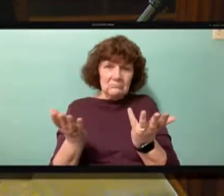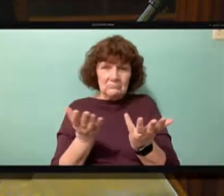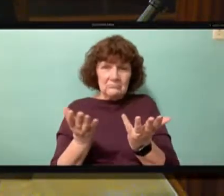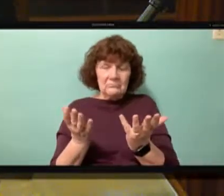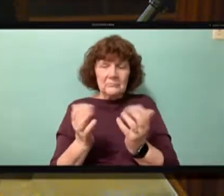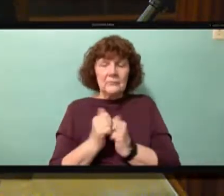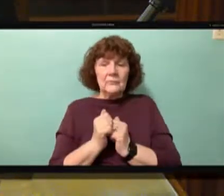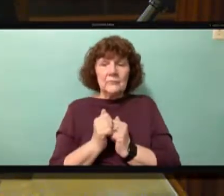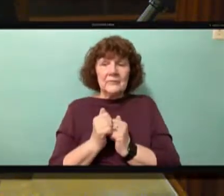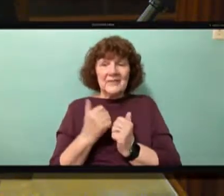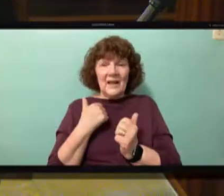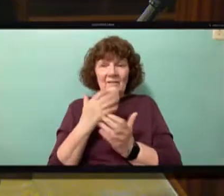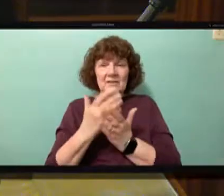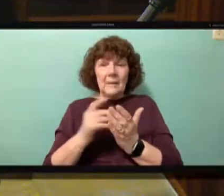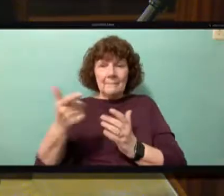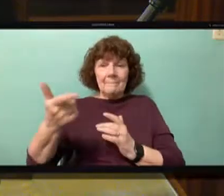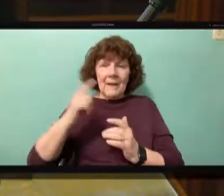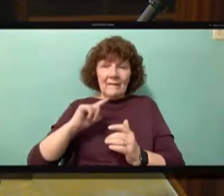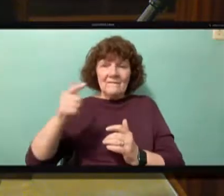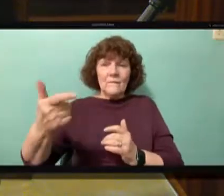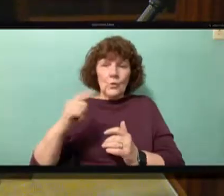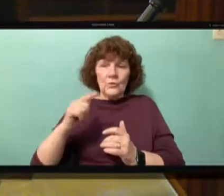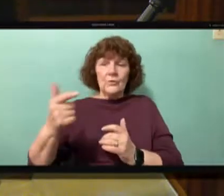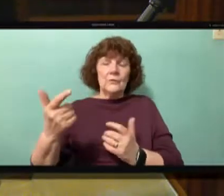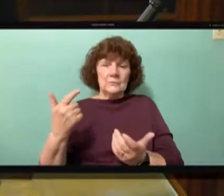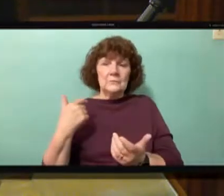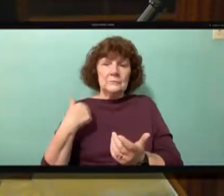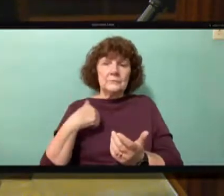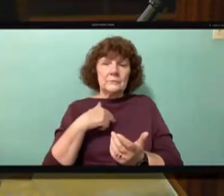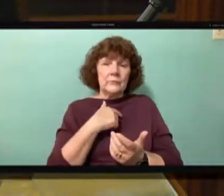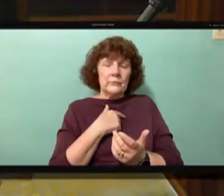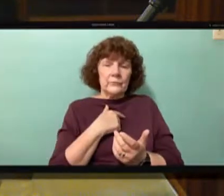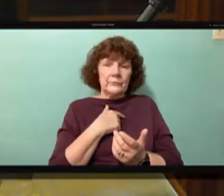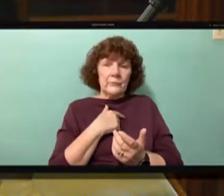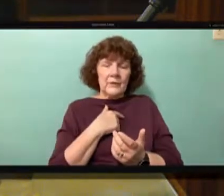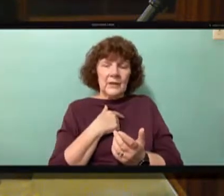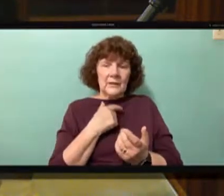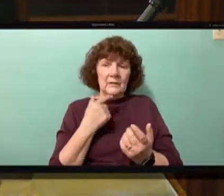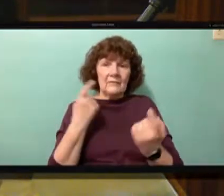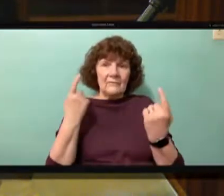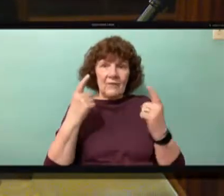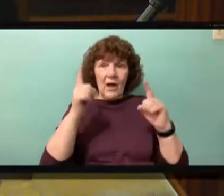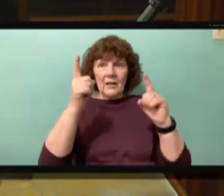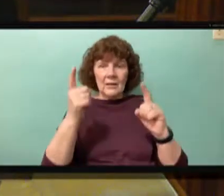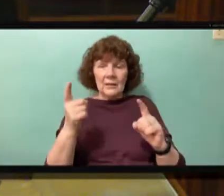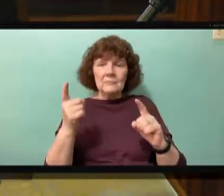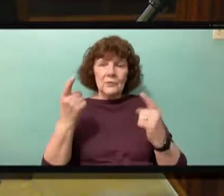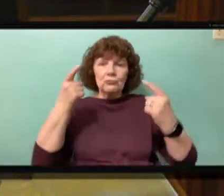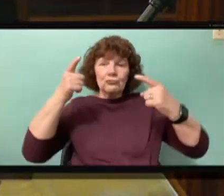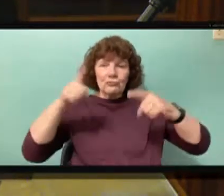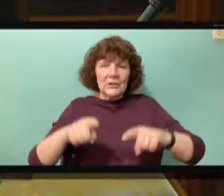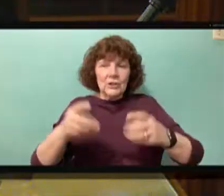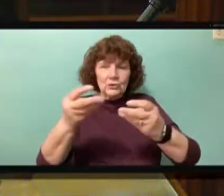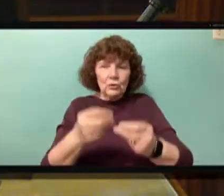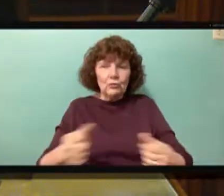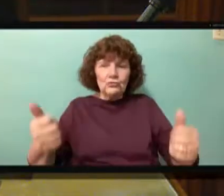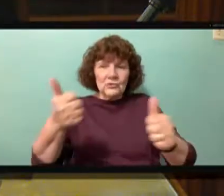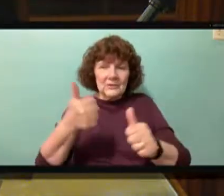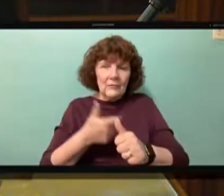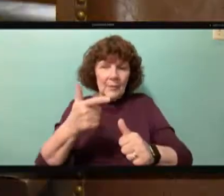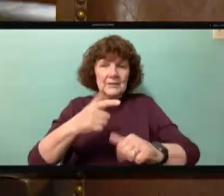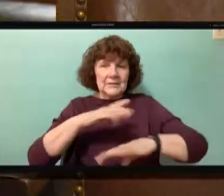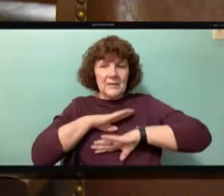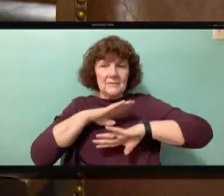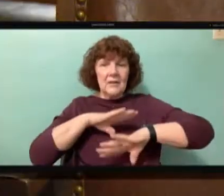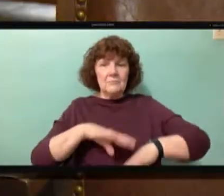there was some back and forth, and we ultimately all landed on a solution that was happy for everybody. Okay.